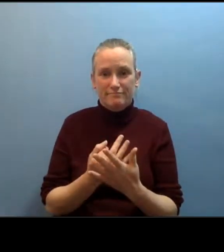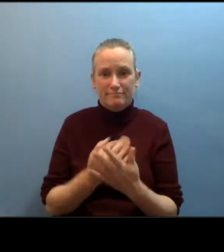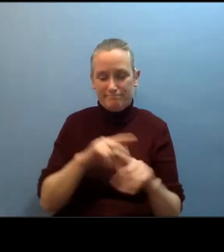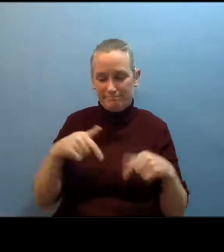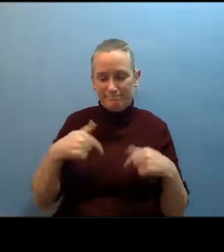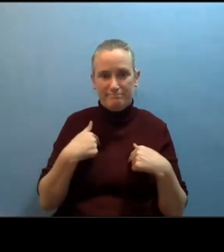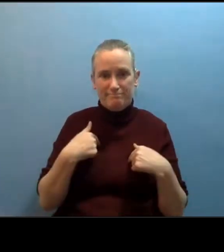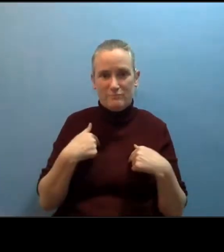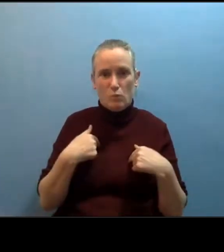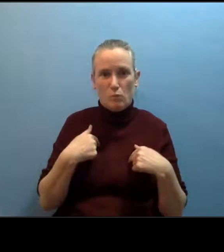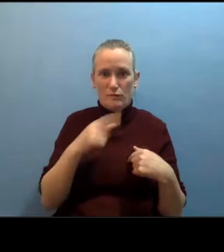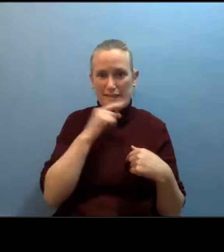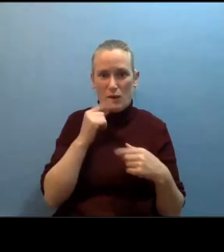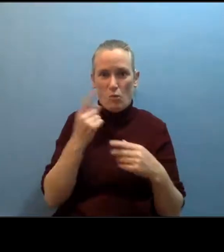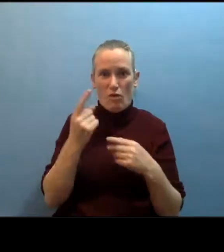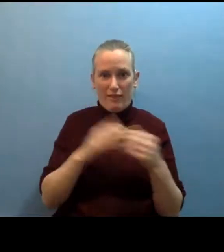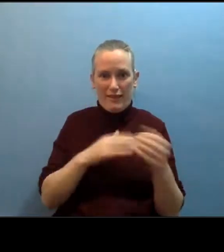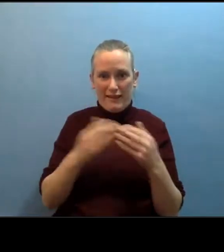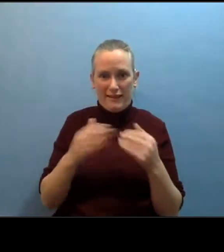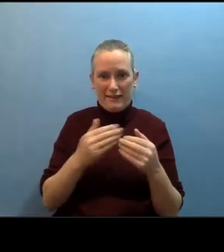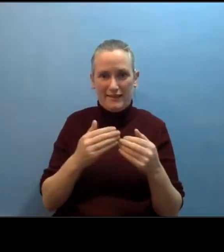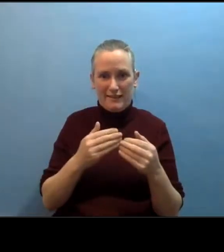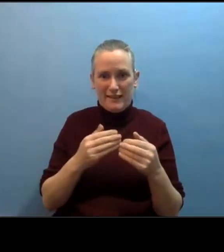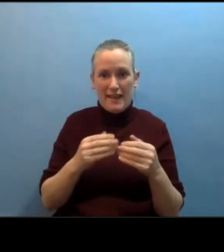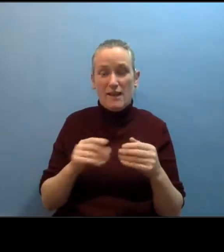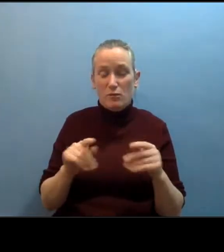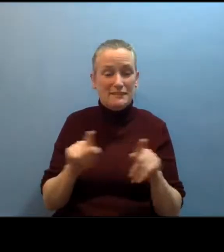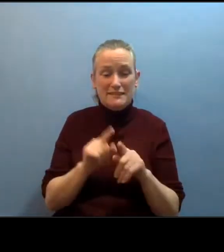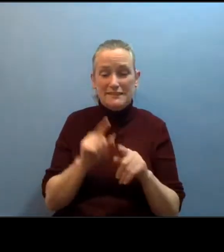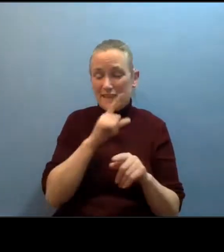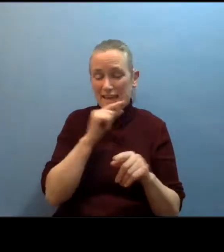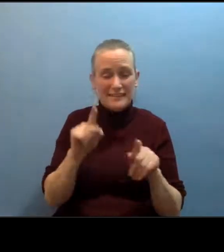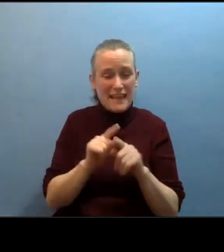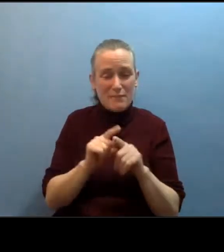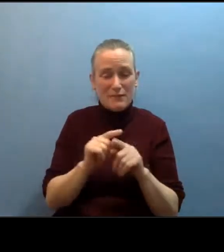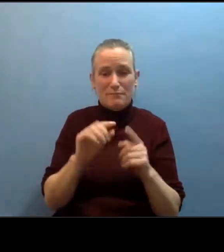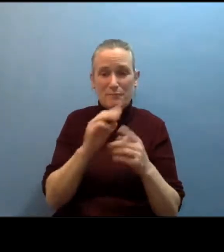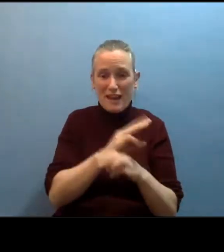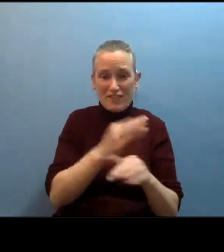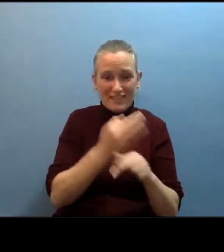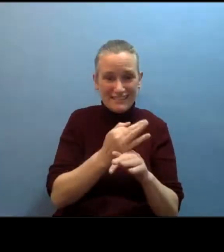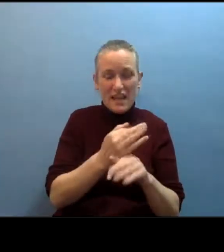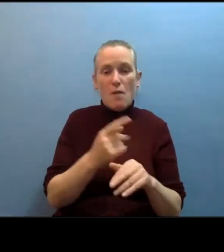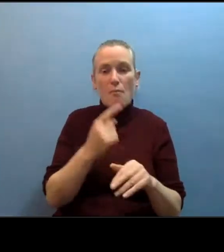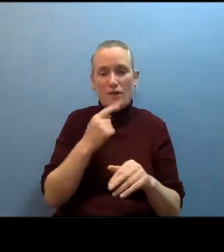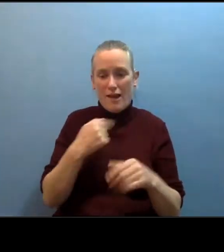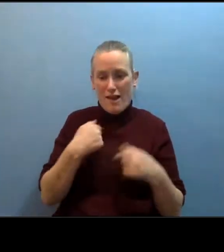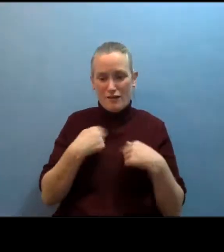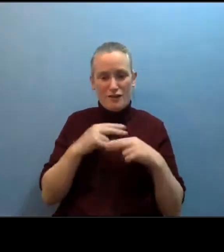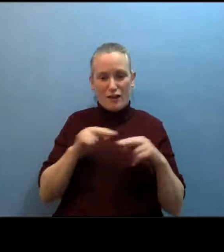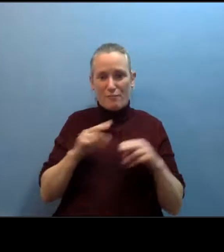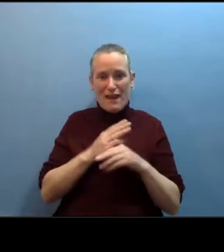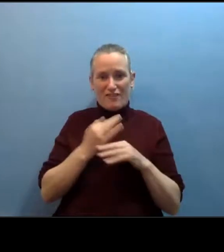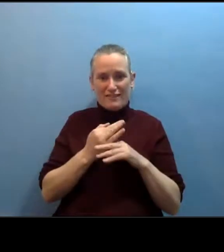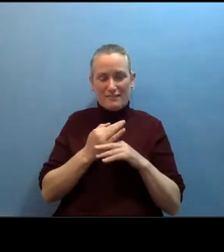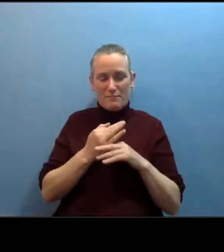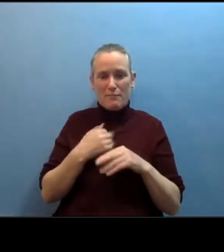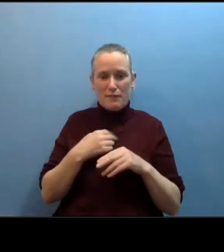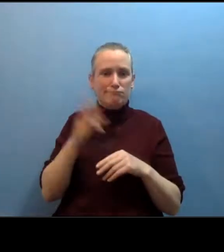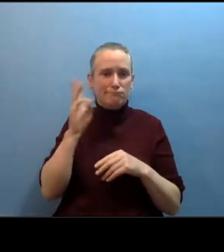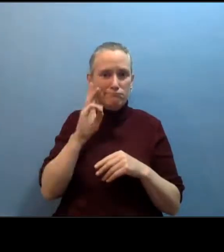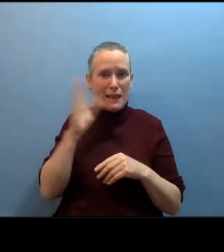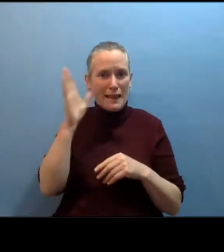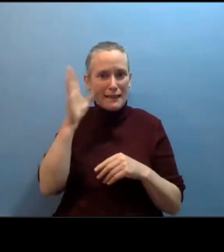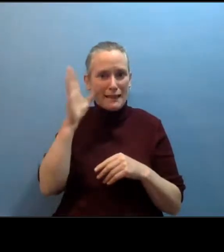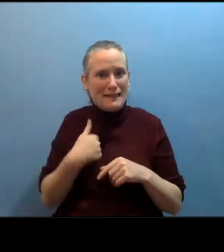we will say one thing and we're saying exactly the same thing as a parent, but because it's coming from somebody who isn't a parent, a young person might be more likely to listen to